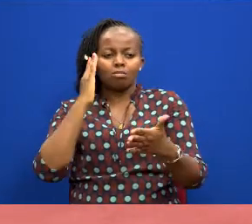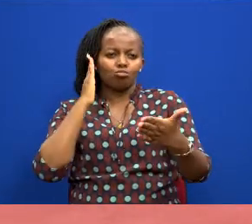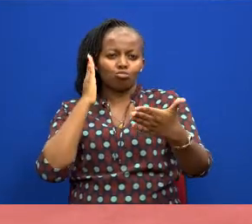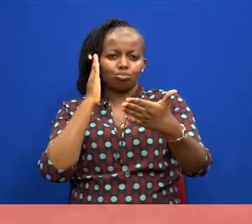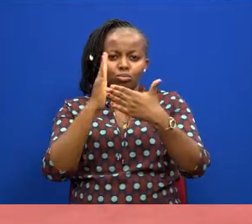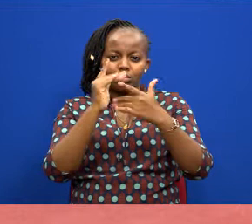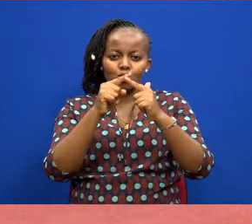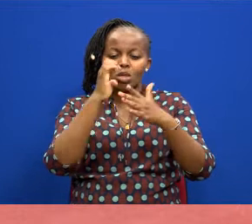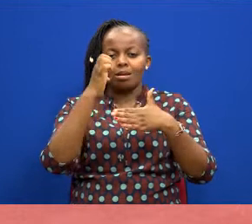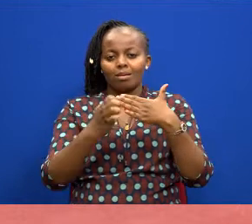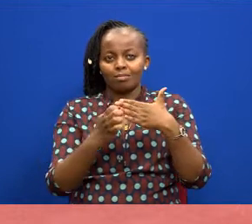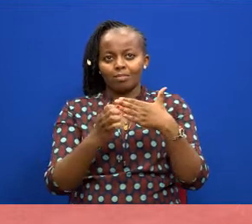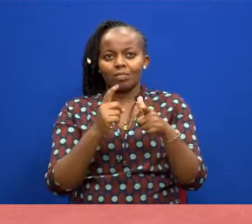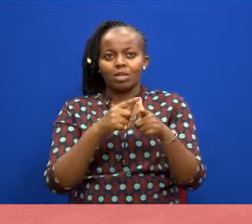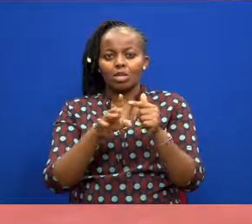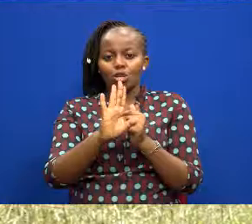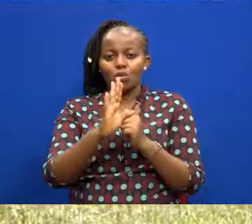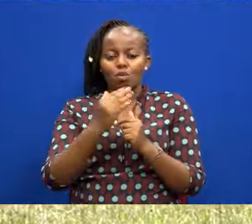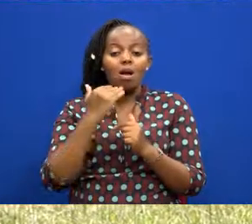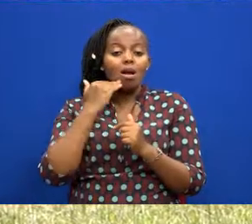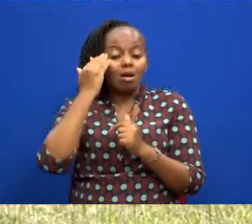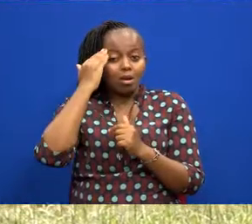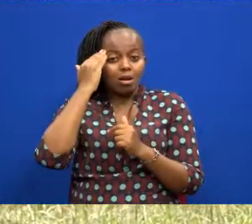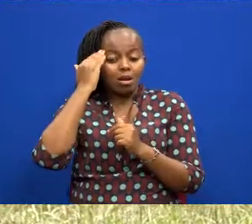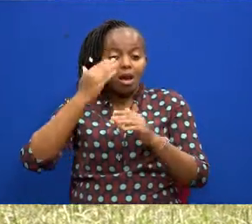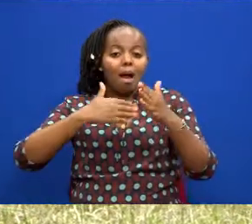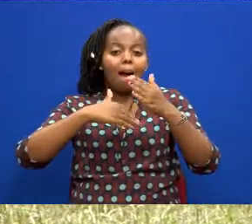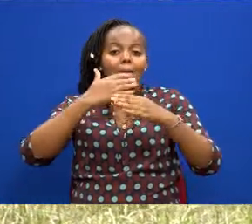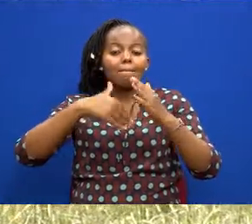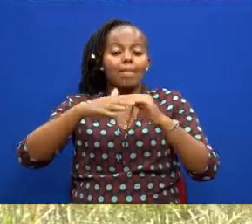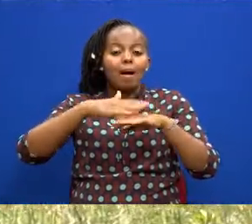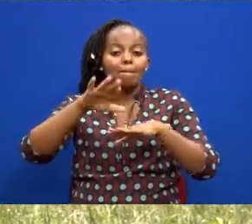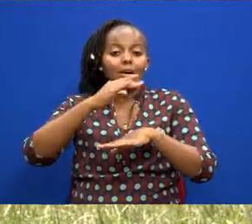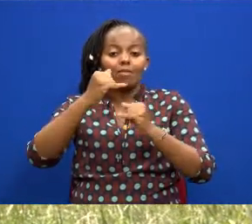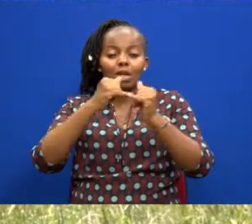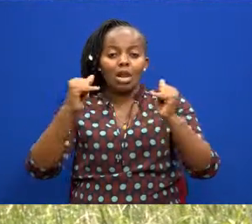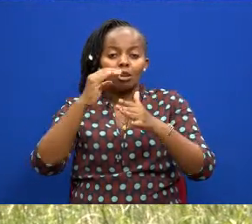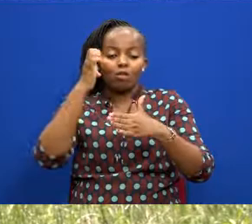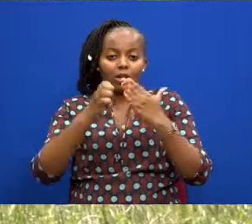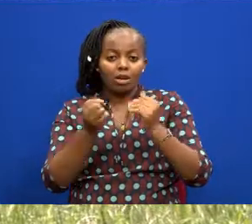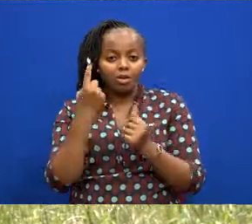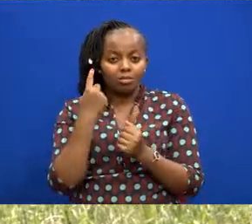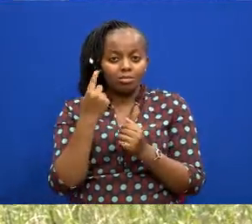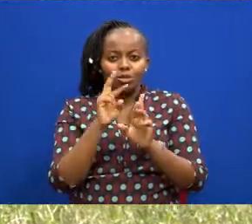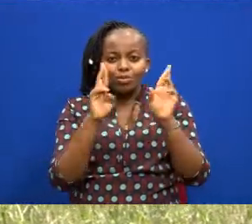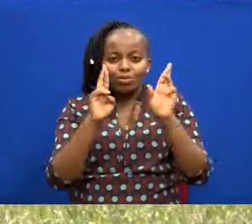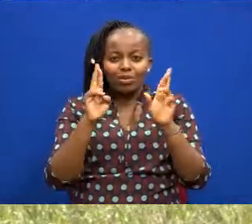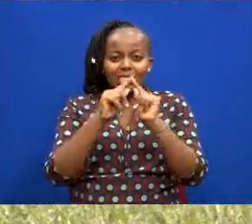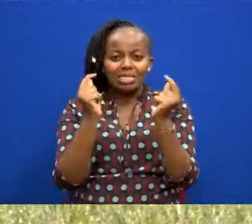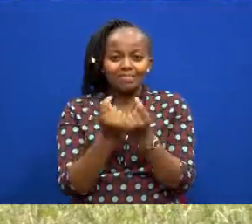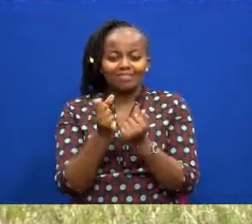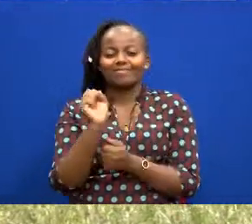line as you dip your head over the line. Are you guys okay with that? Are you guys fired up for